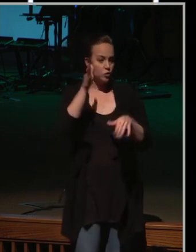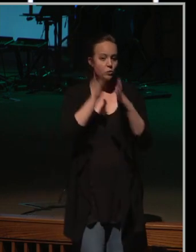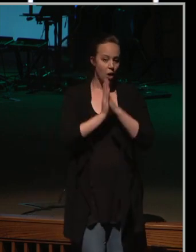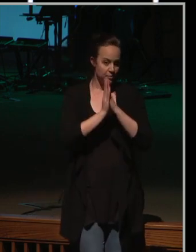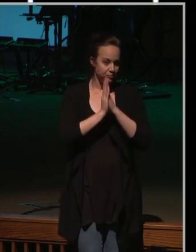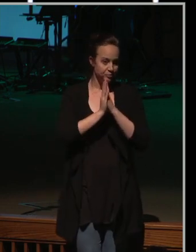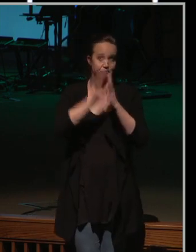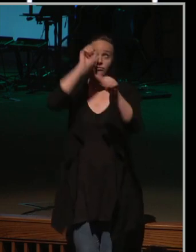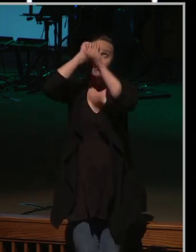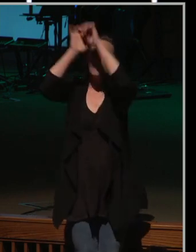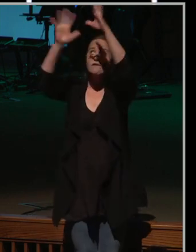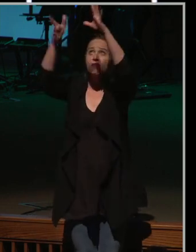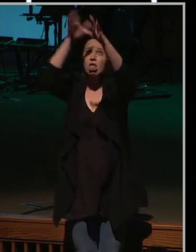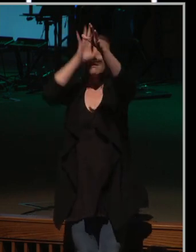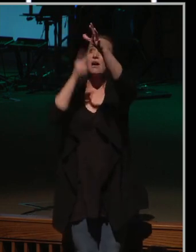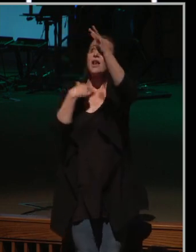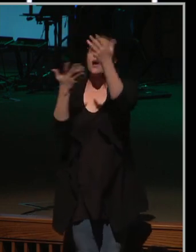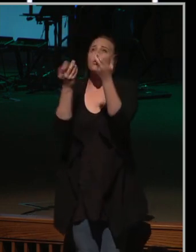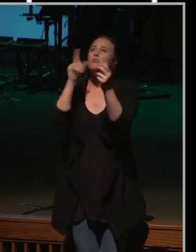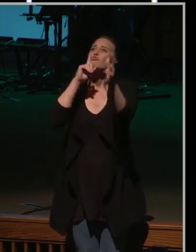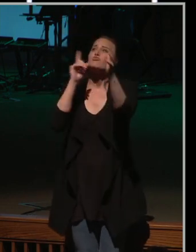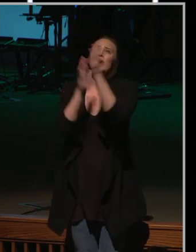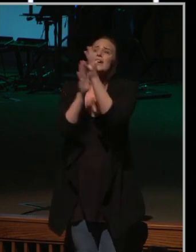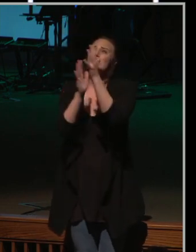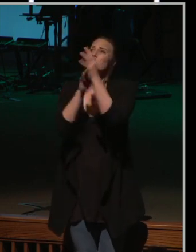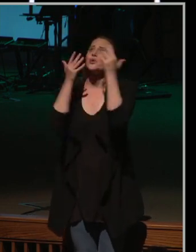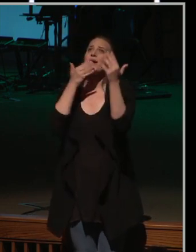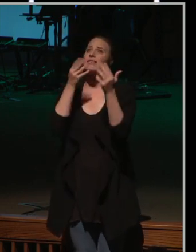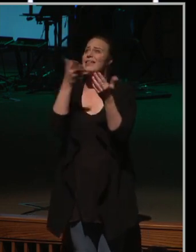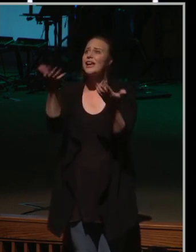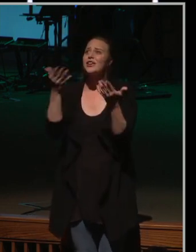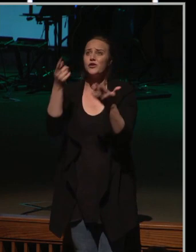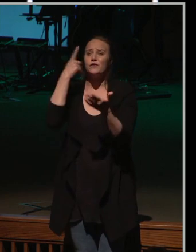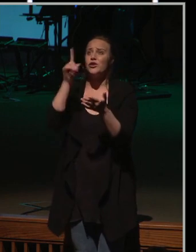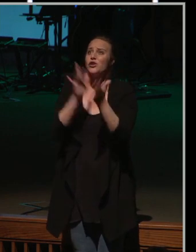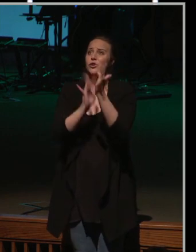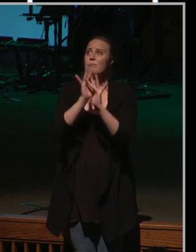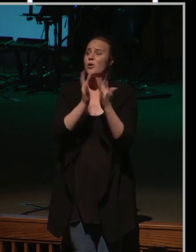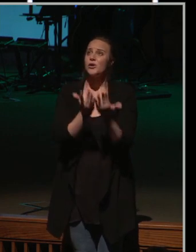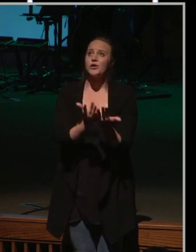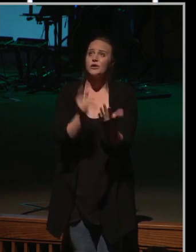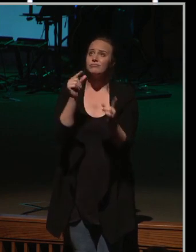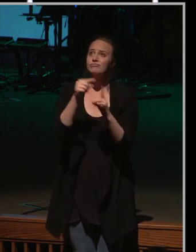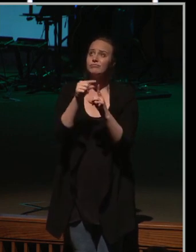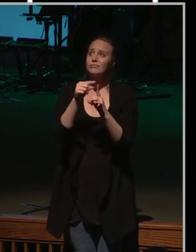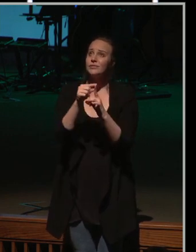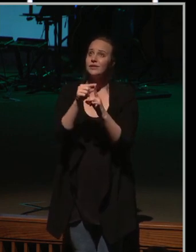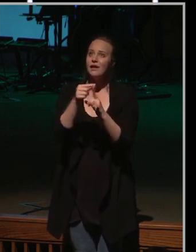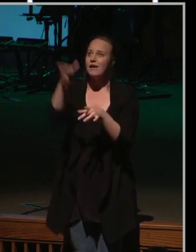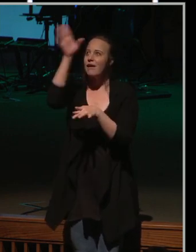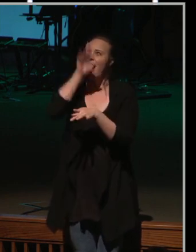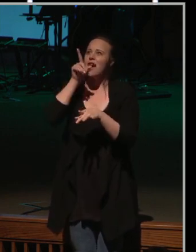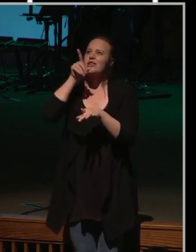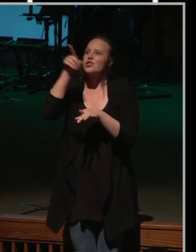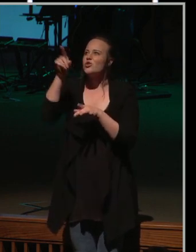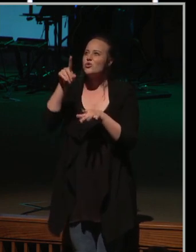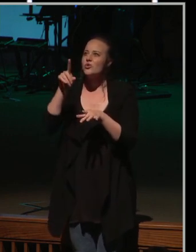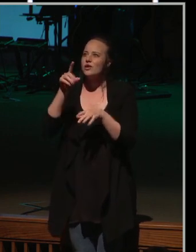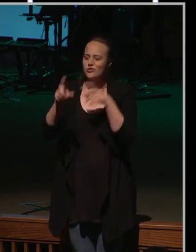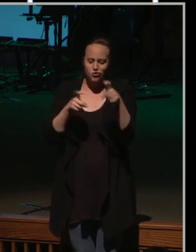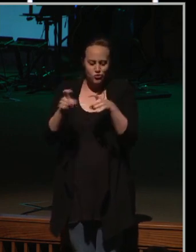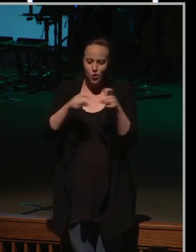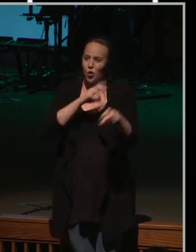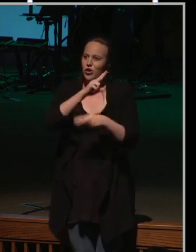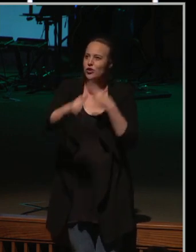Father God, I first just want to praise you and thank you for the gift of your word. Lord, that you, the sovereign God of the universe, have chosen to